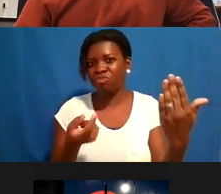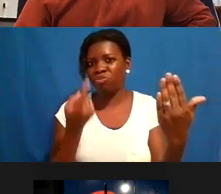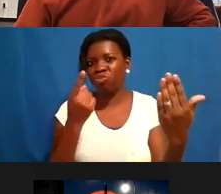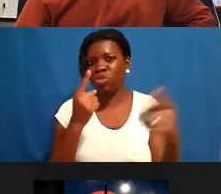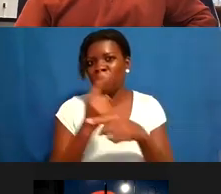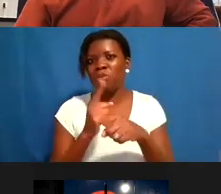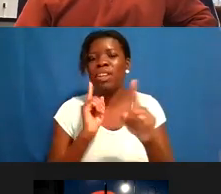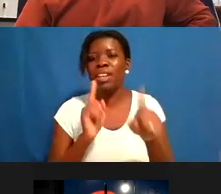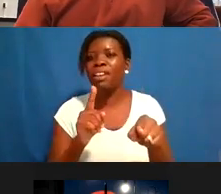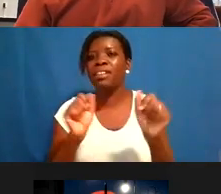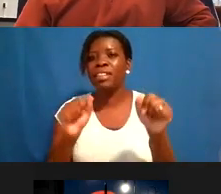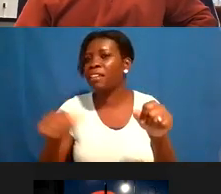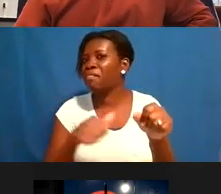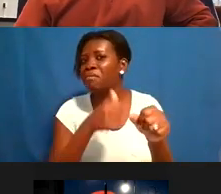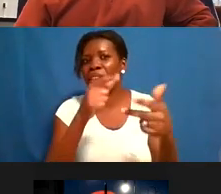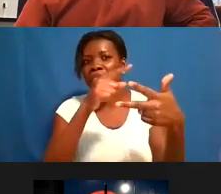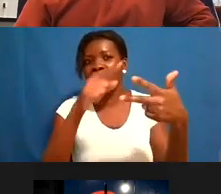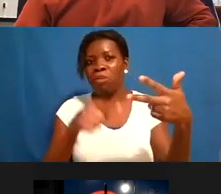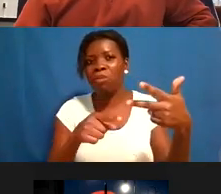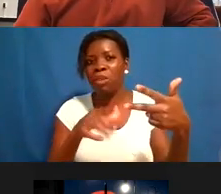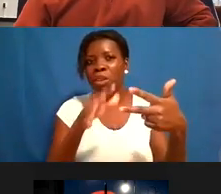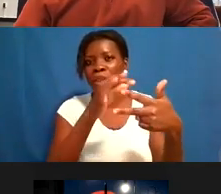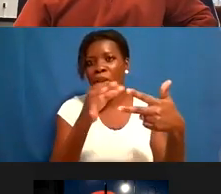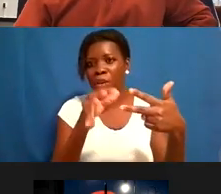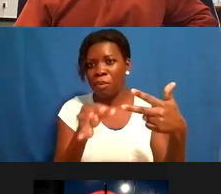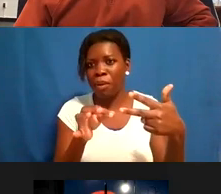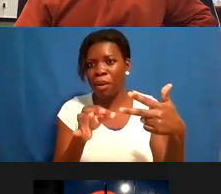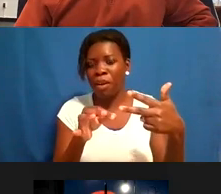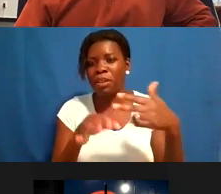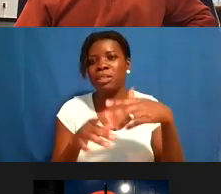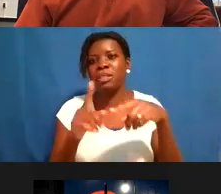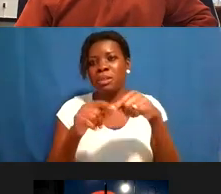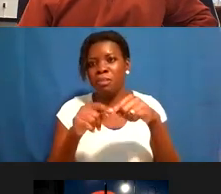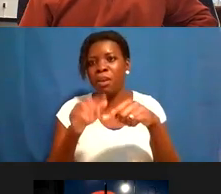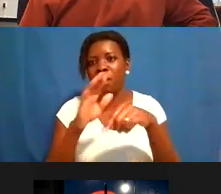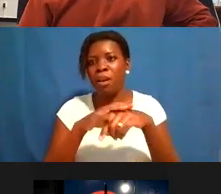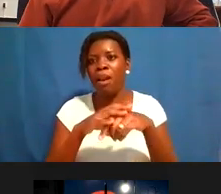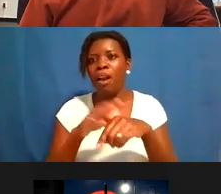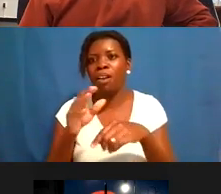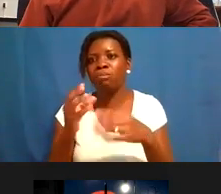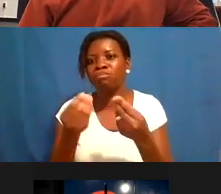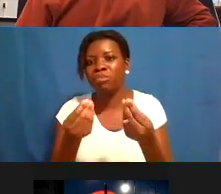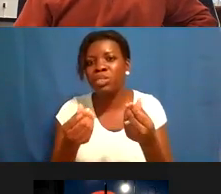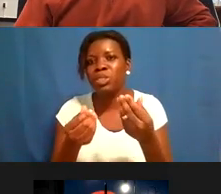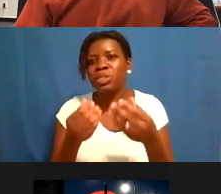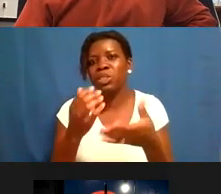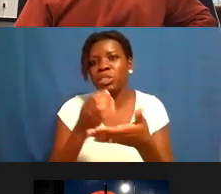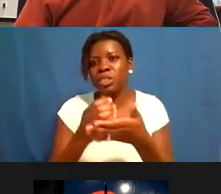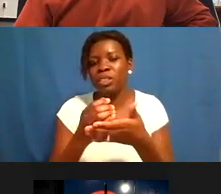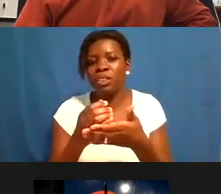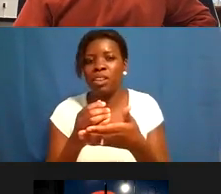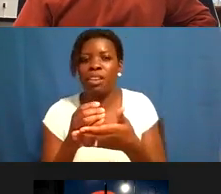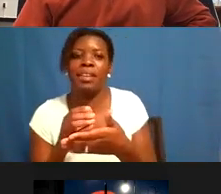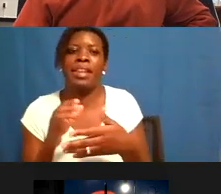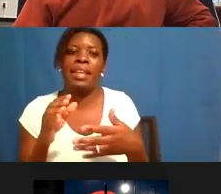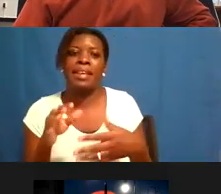actually be any of these three options based on the material of the cup. So in order to find out how these water would